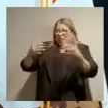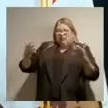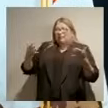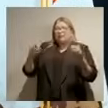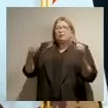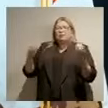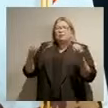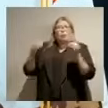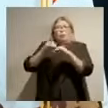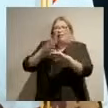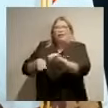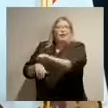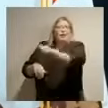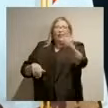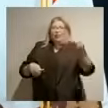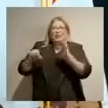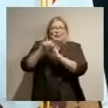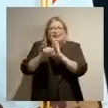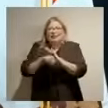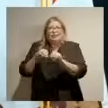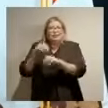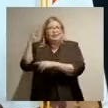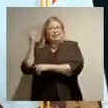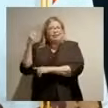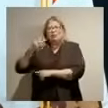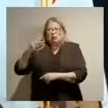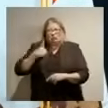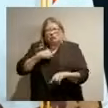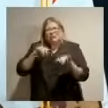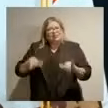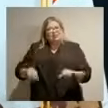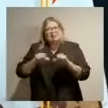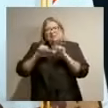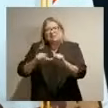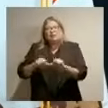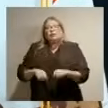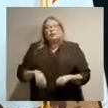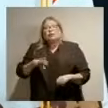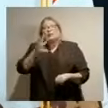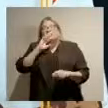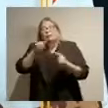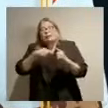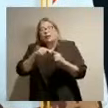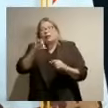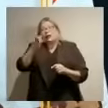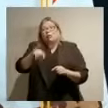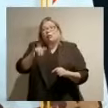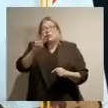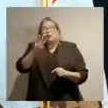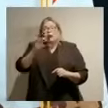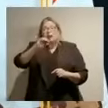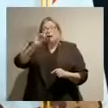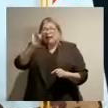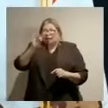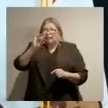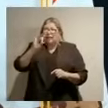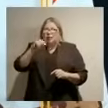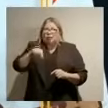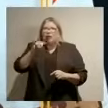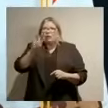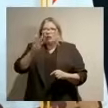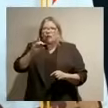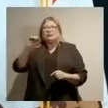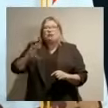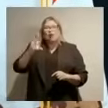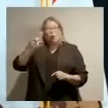has ever expanded. So we are maintaining that. As it relates to the 8.84% corporate tax, which is the highest, arguably,